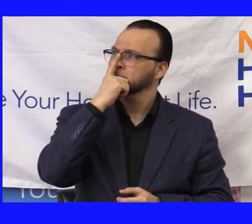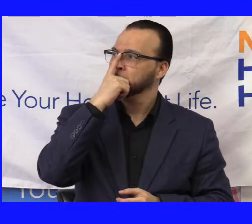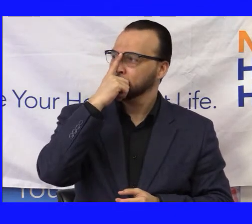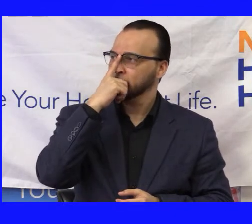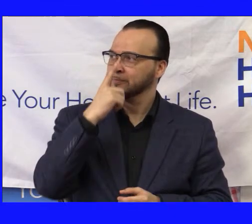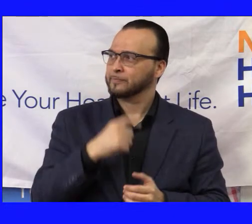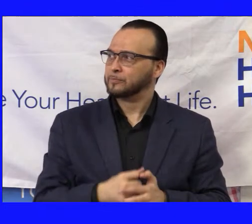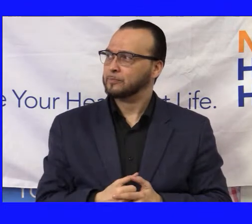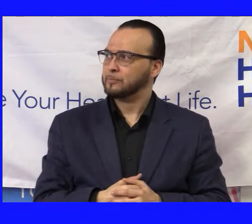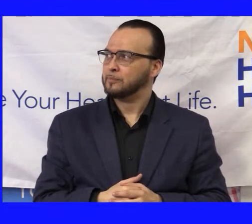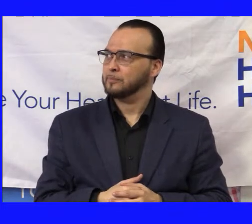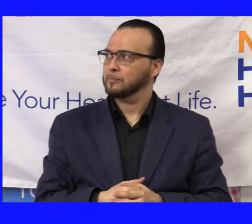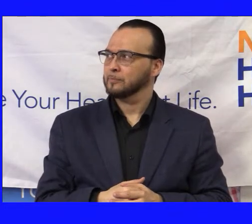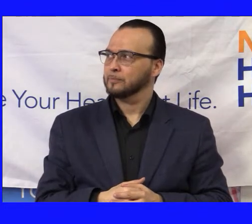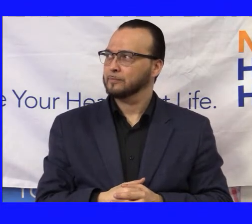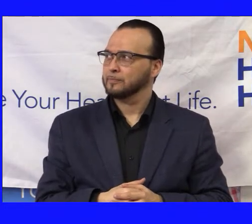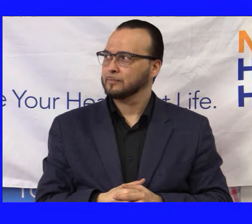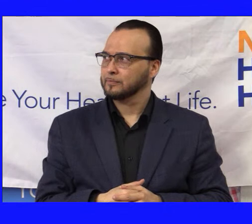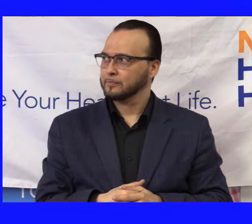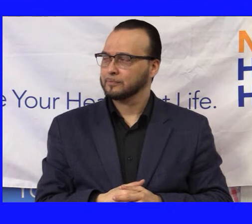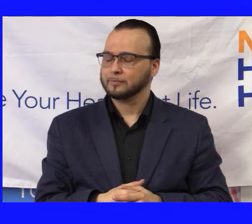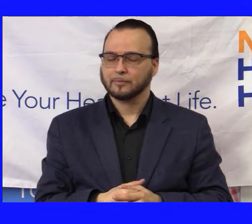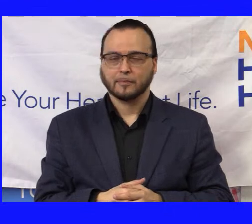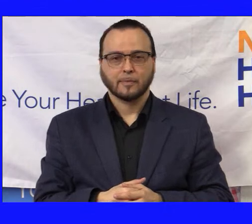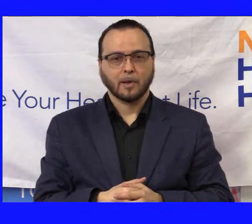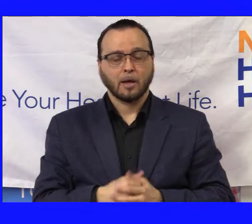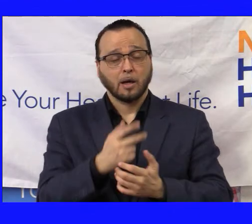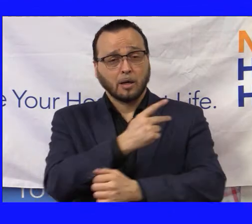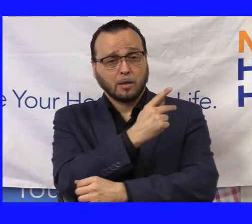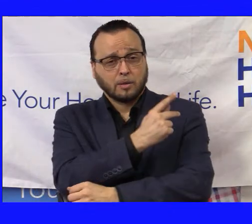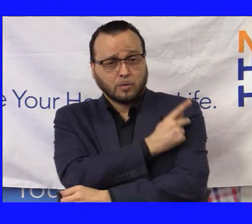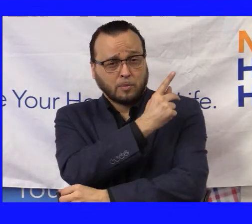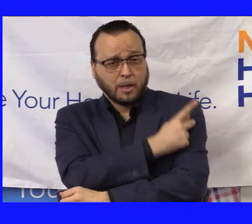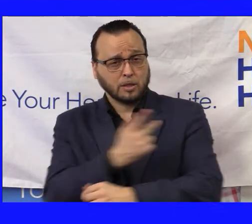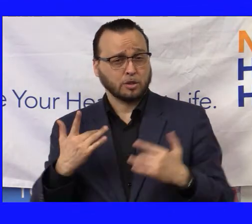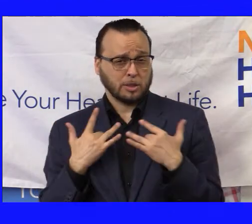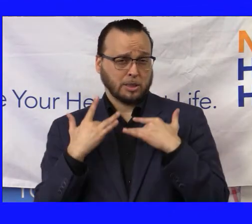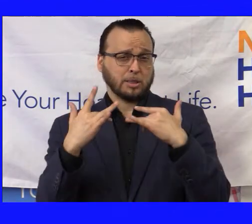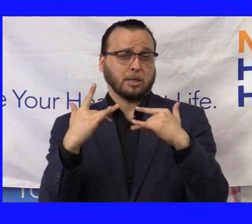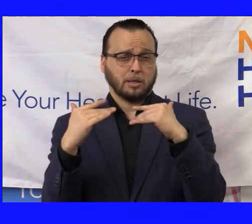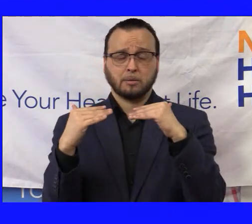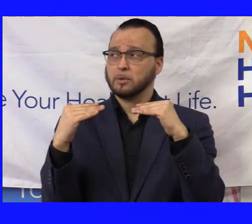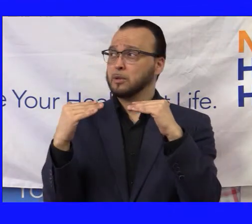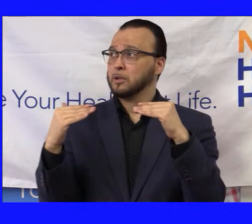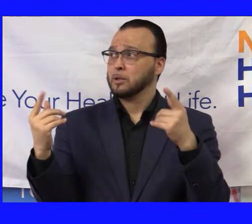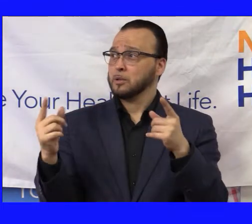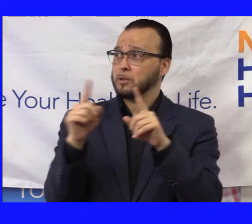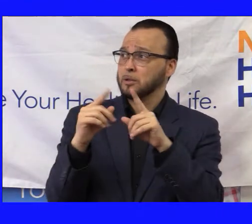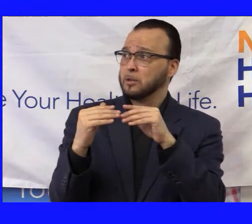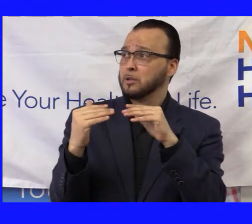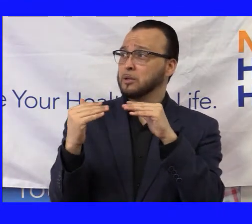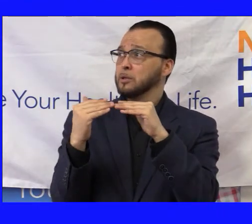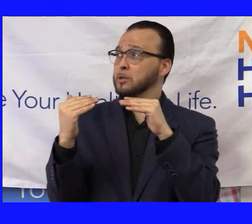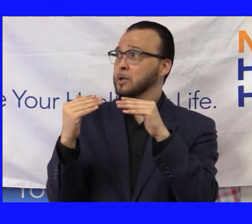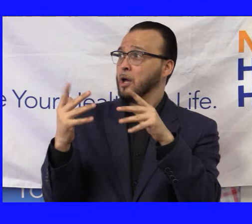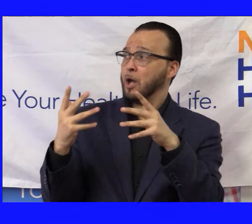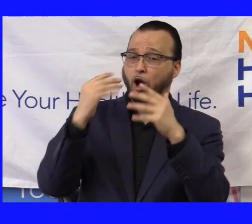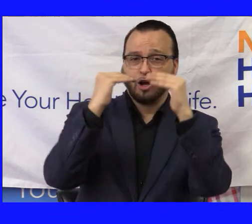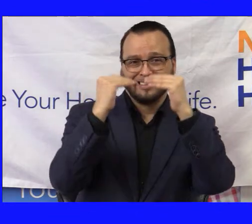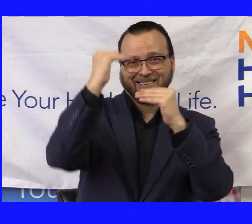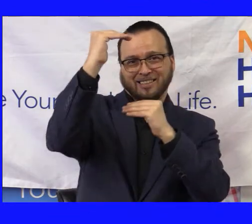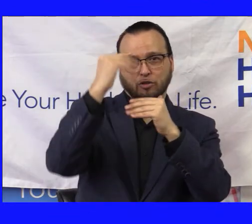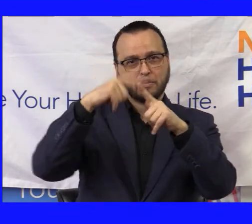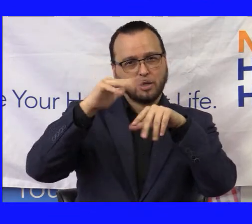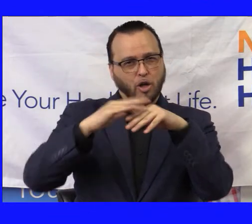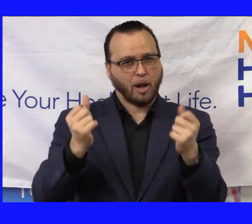Next slide. Great, Thanks. thank you. So patients typically are tiered by their amount of risk,